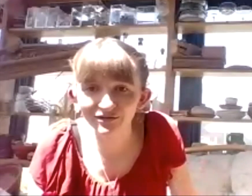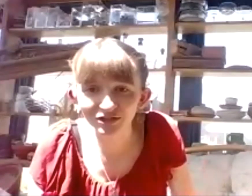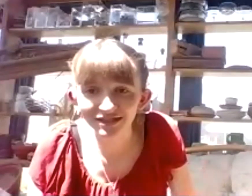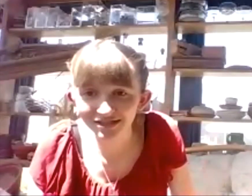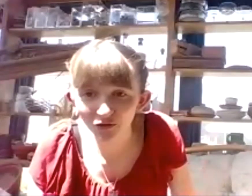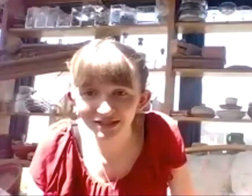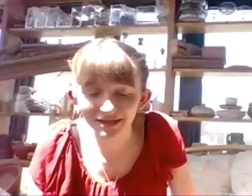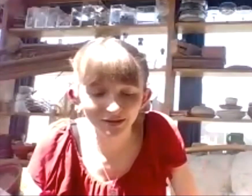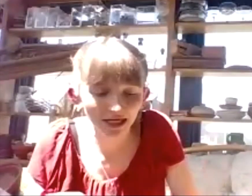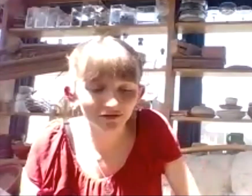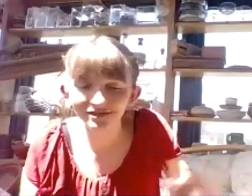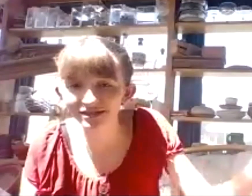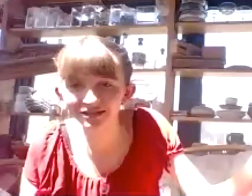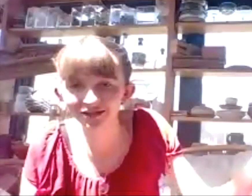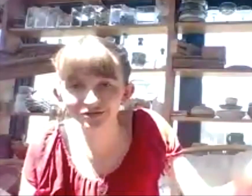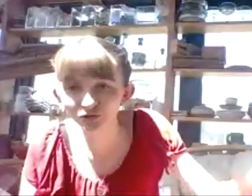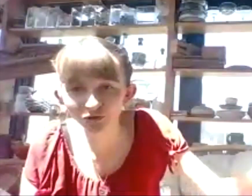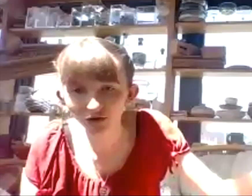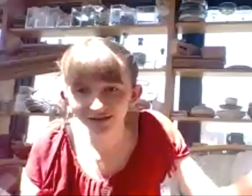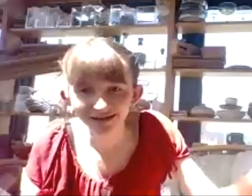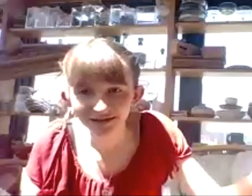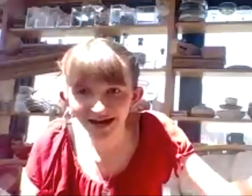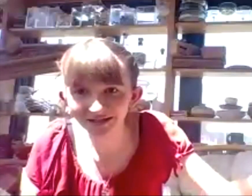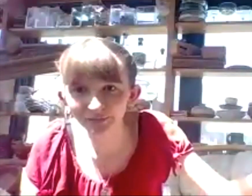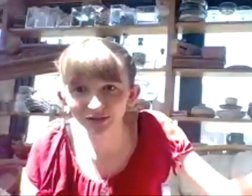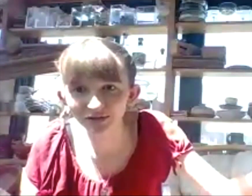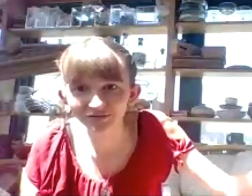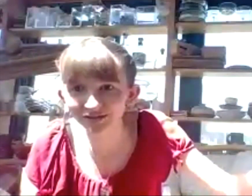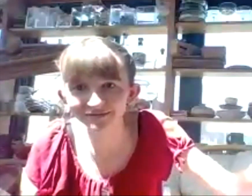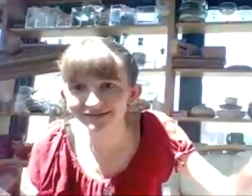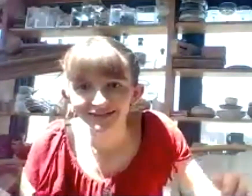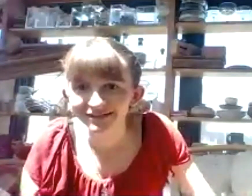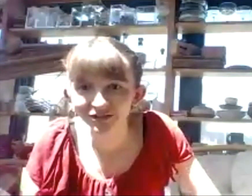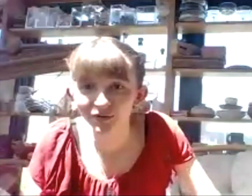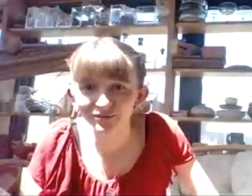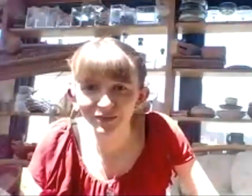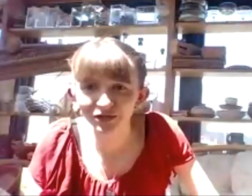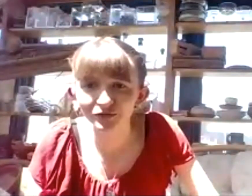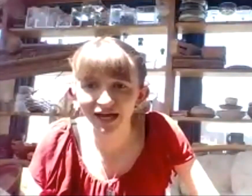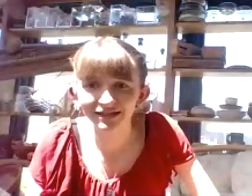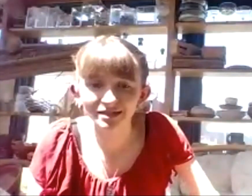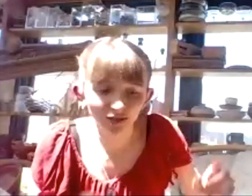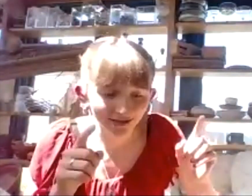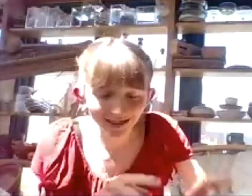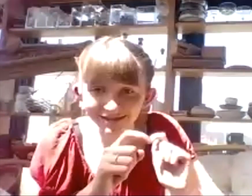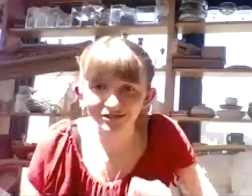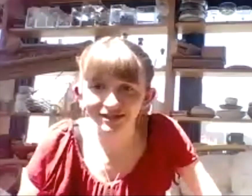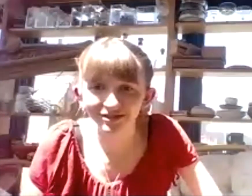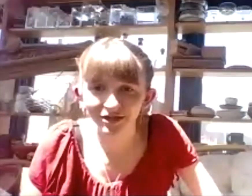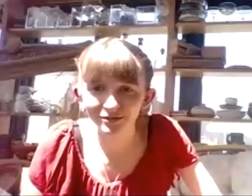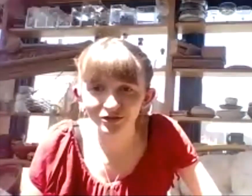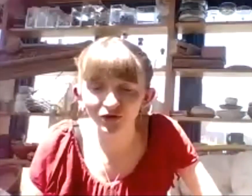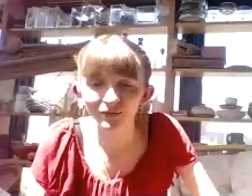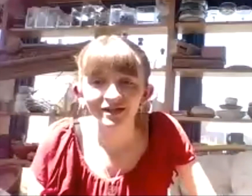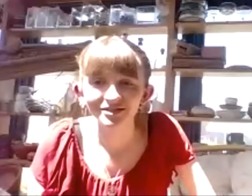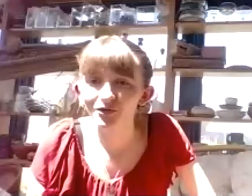now I've looked at it so many times that I could see a jugal lying in the middle of the Badlands and be like, that is a